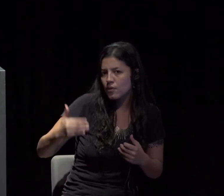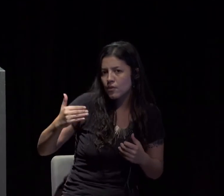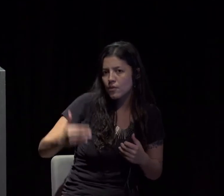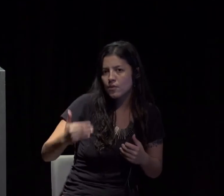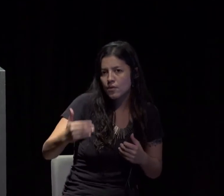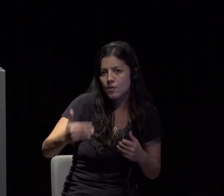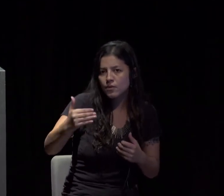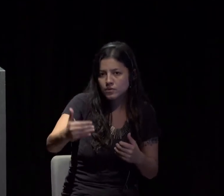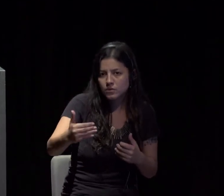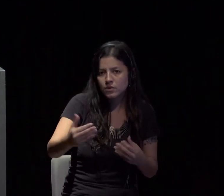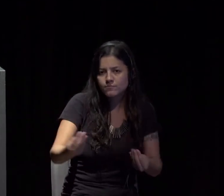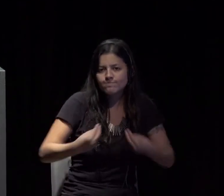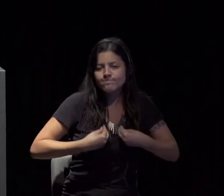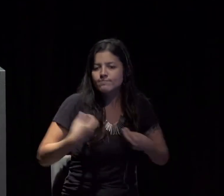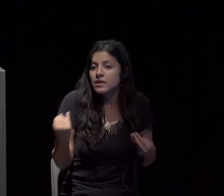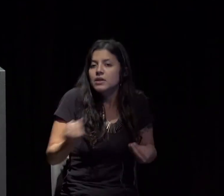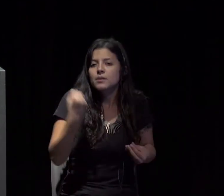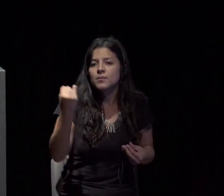which is to come.